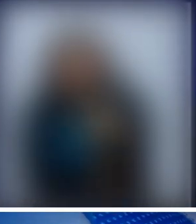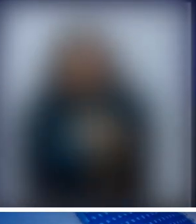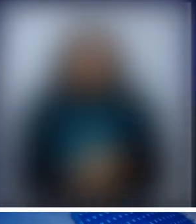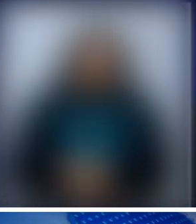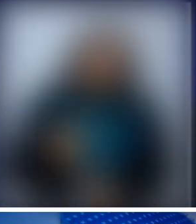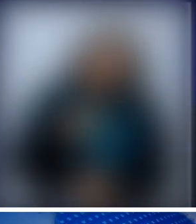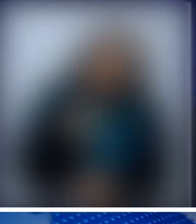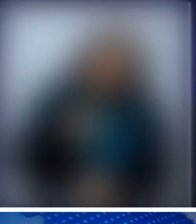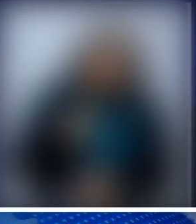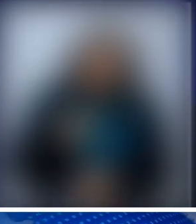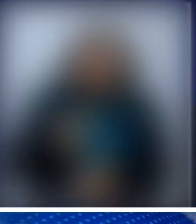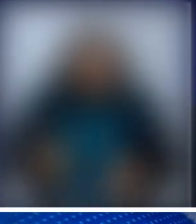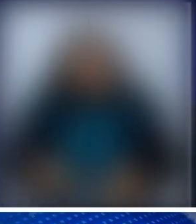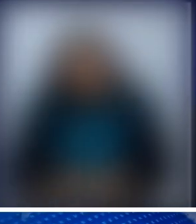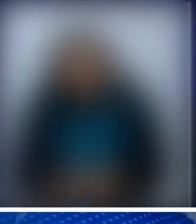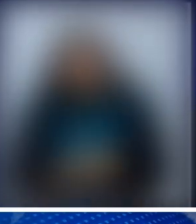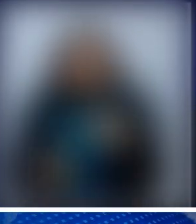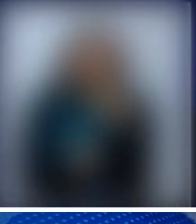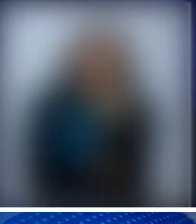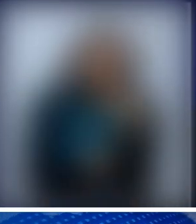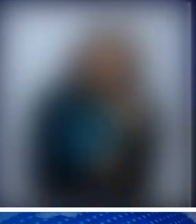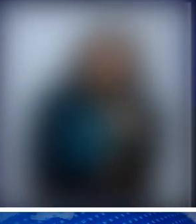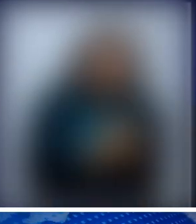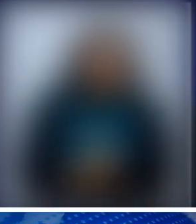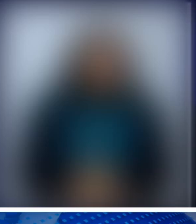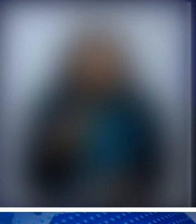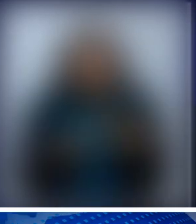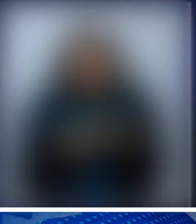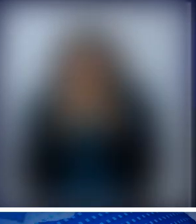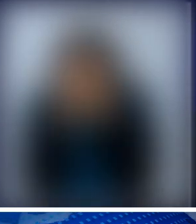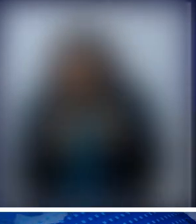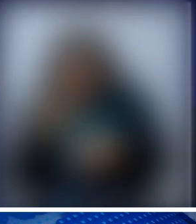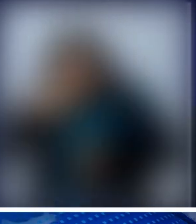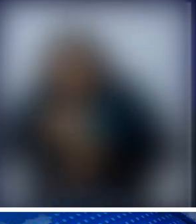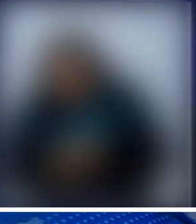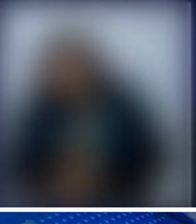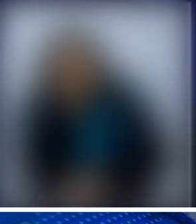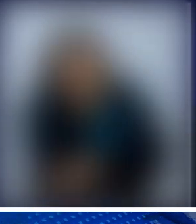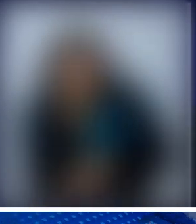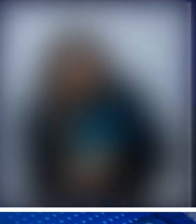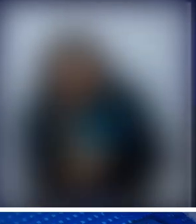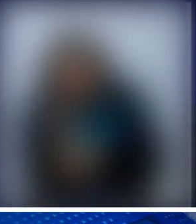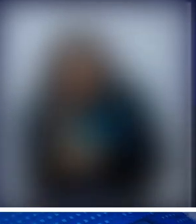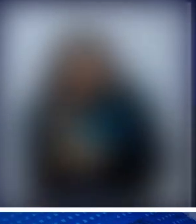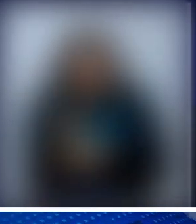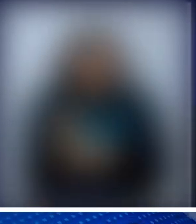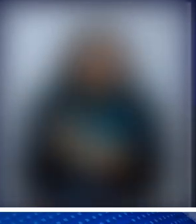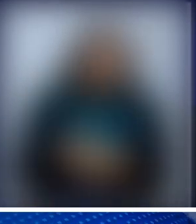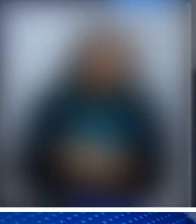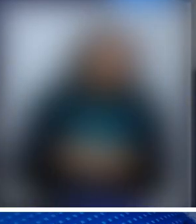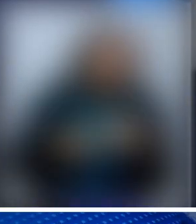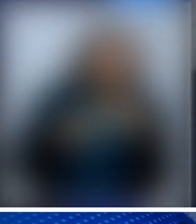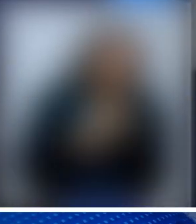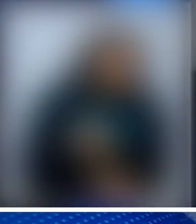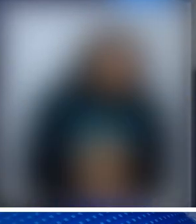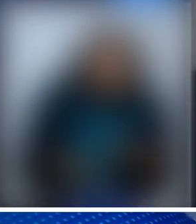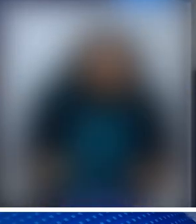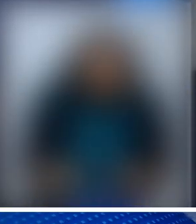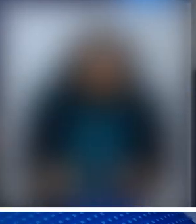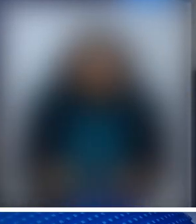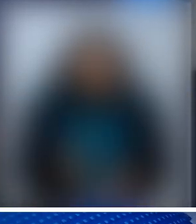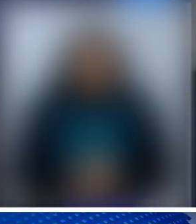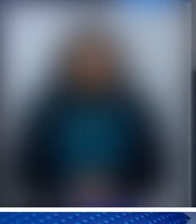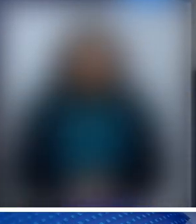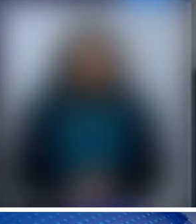defecation, open defecation? So the questions will really come around those indicators. And then we are also going to look at issue